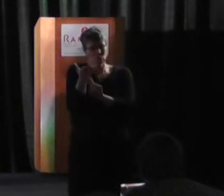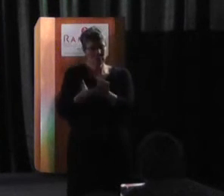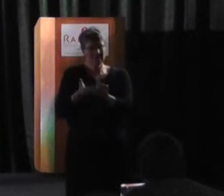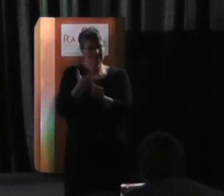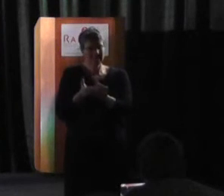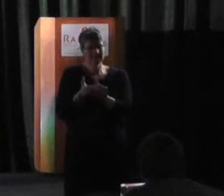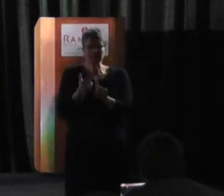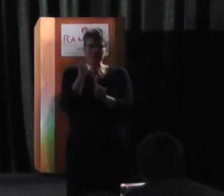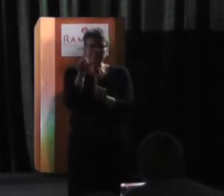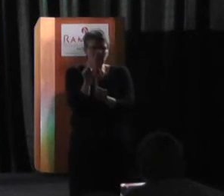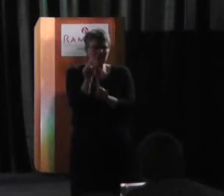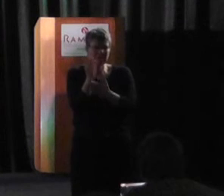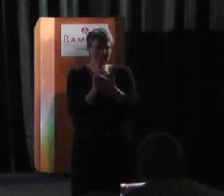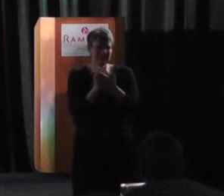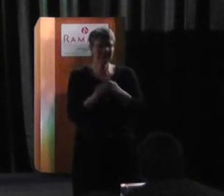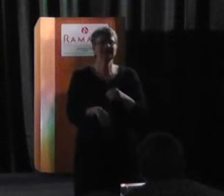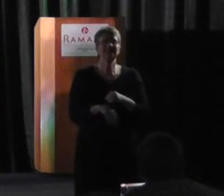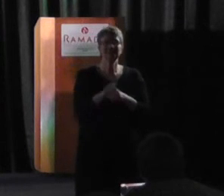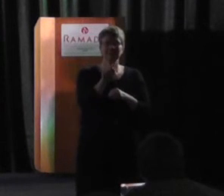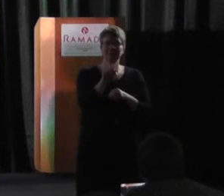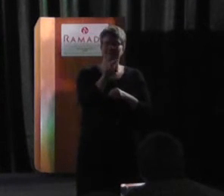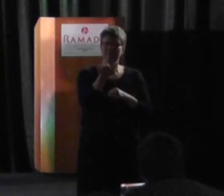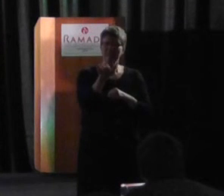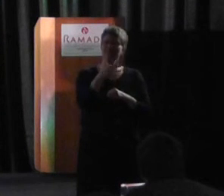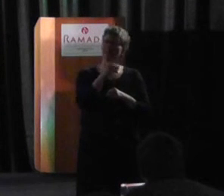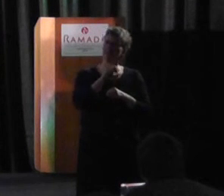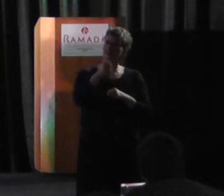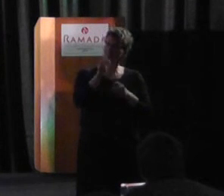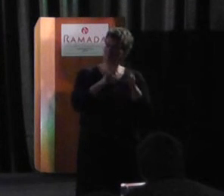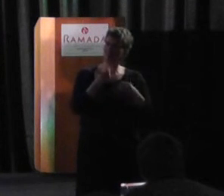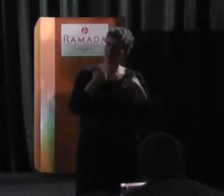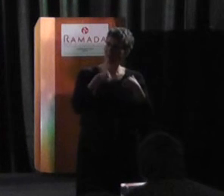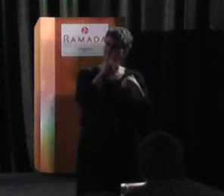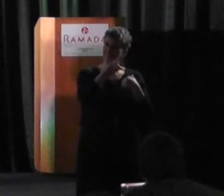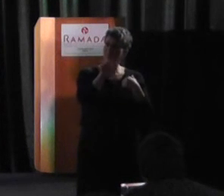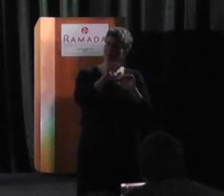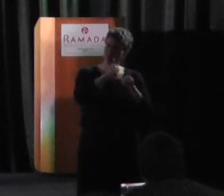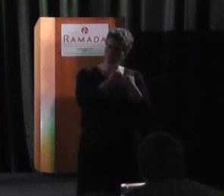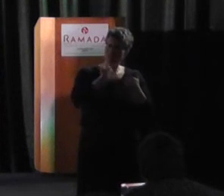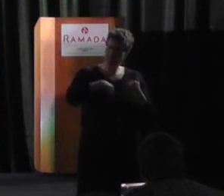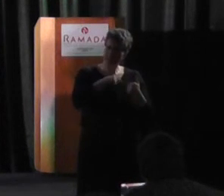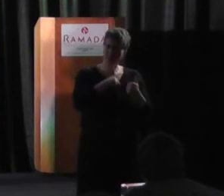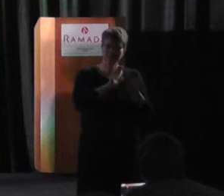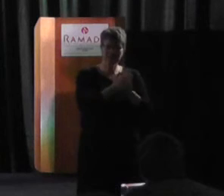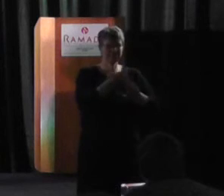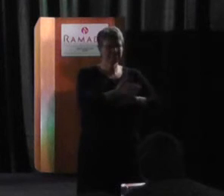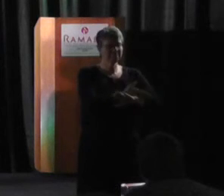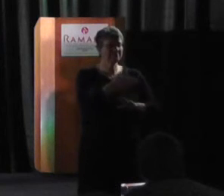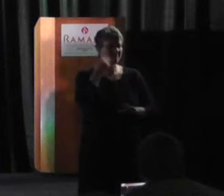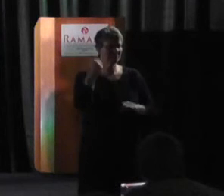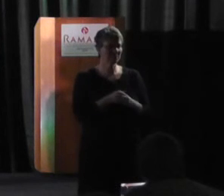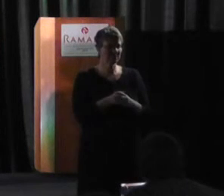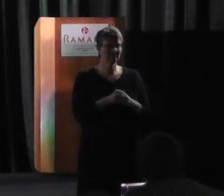you today. Tanya and people with disabilities challenge us to be better. They challenge us to be the change we want to